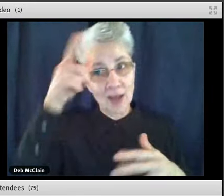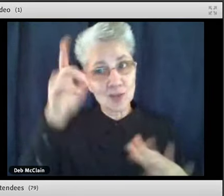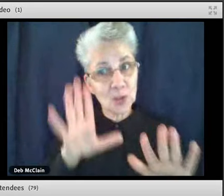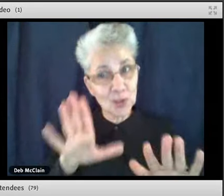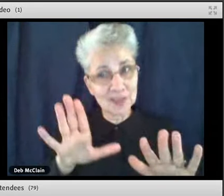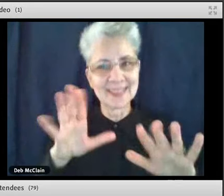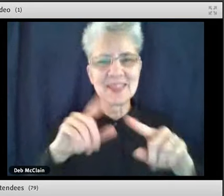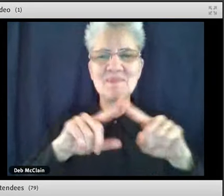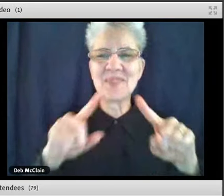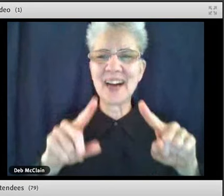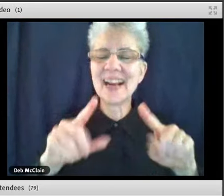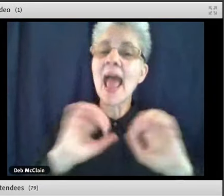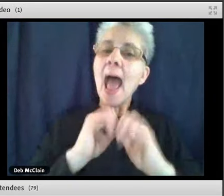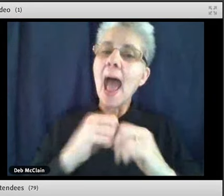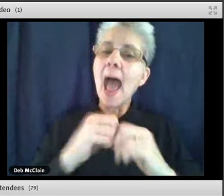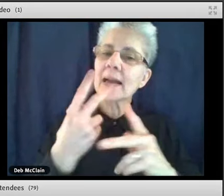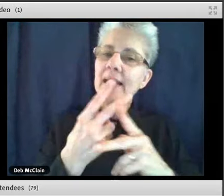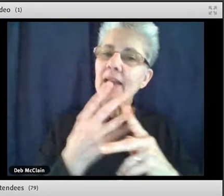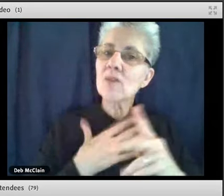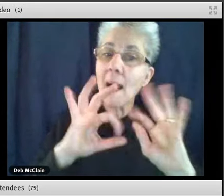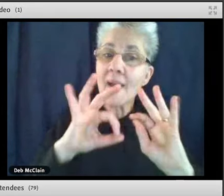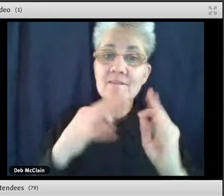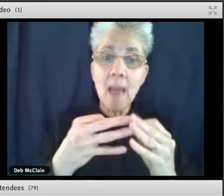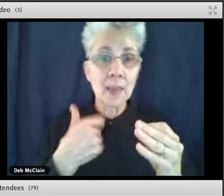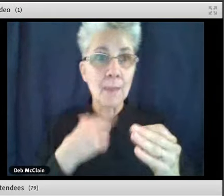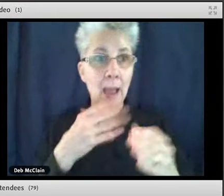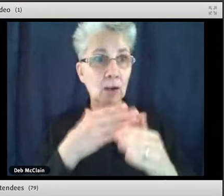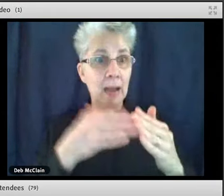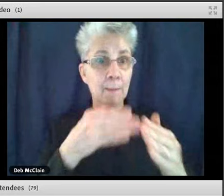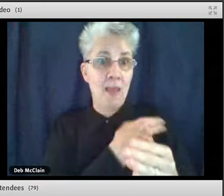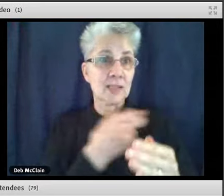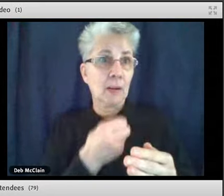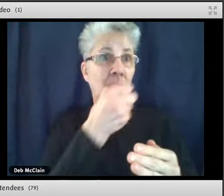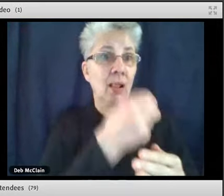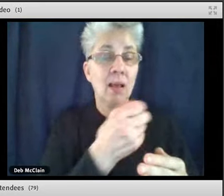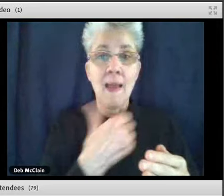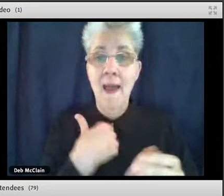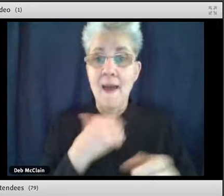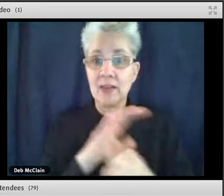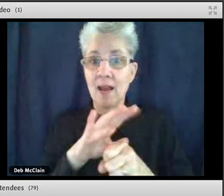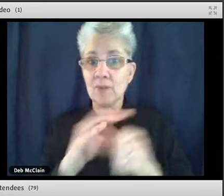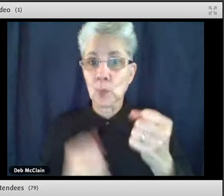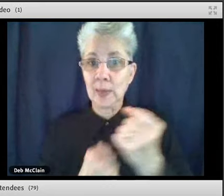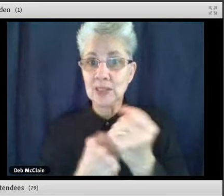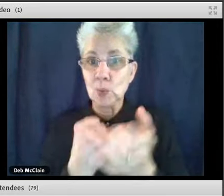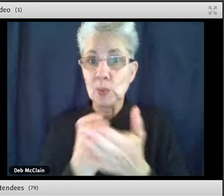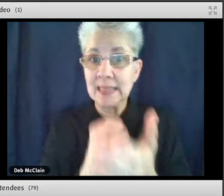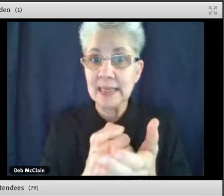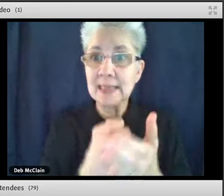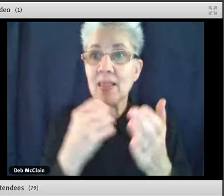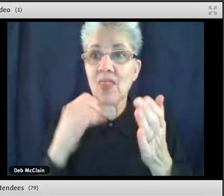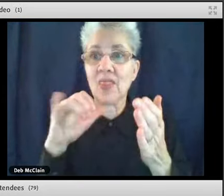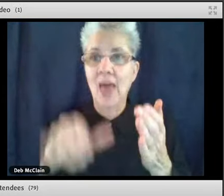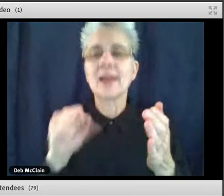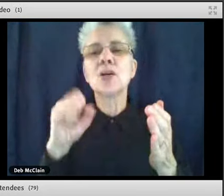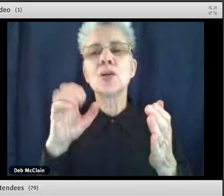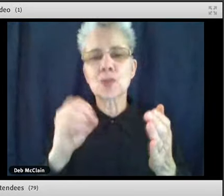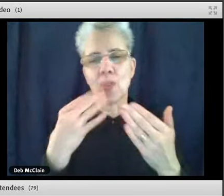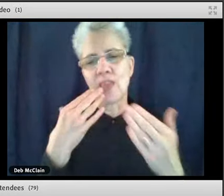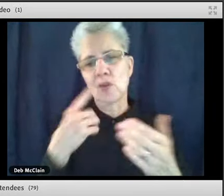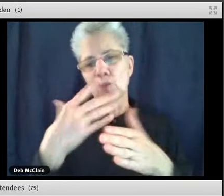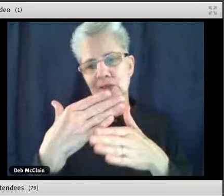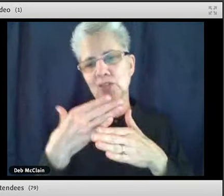fears. One of the first days, my grandson, this is my grandson in this picture, made me think about